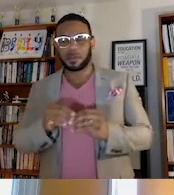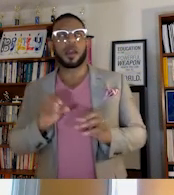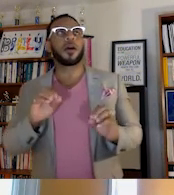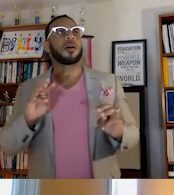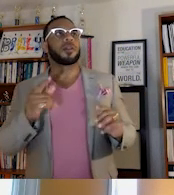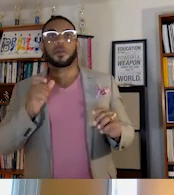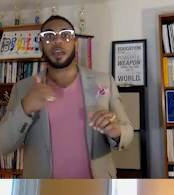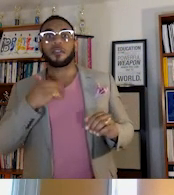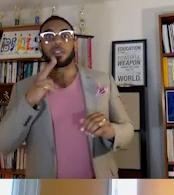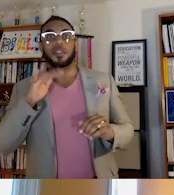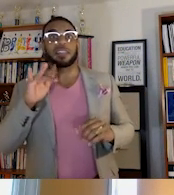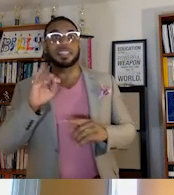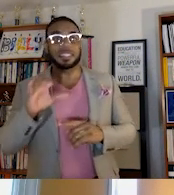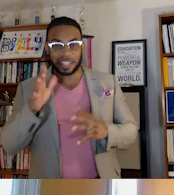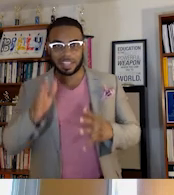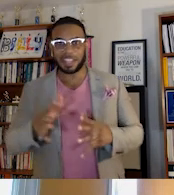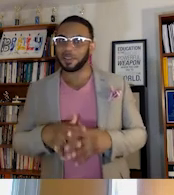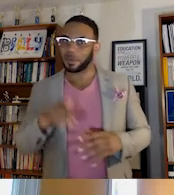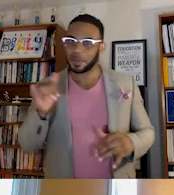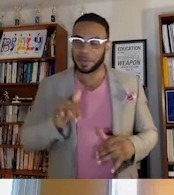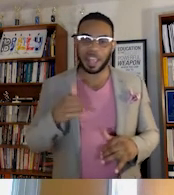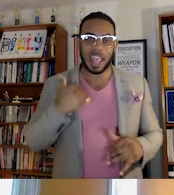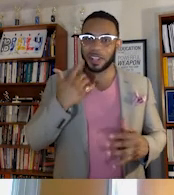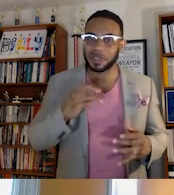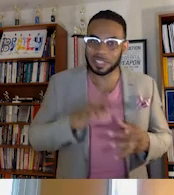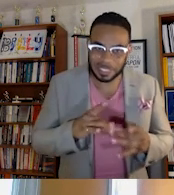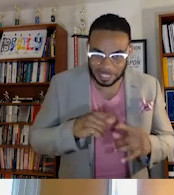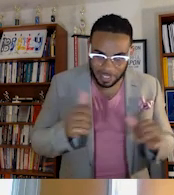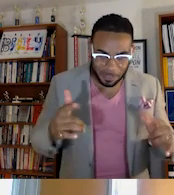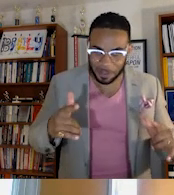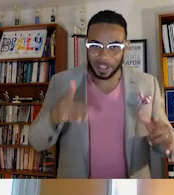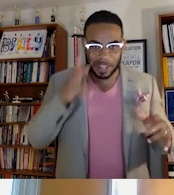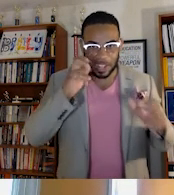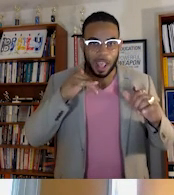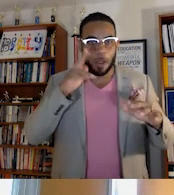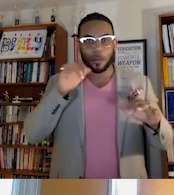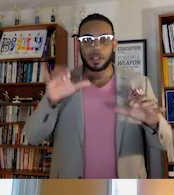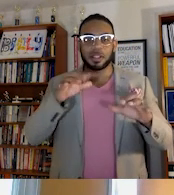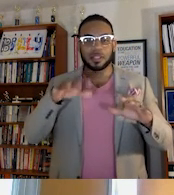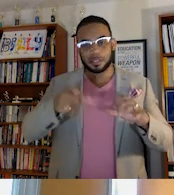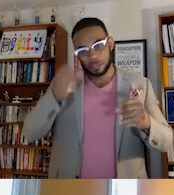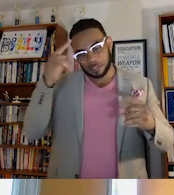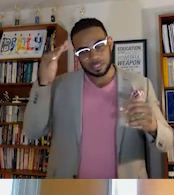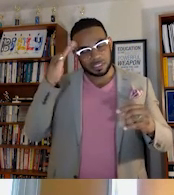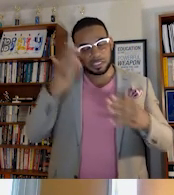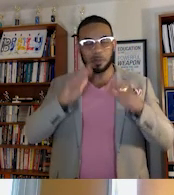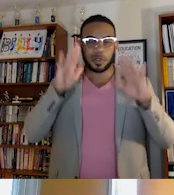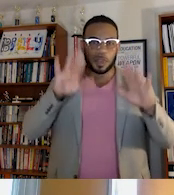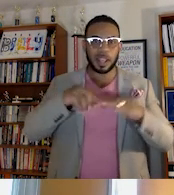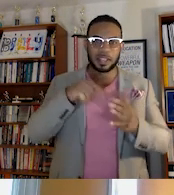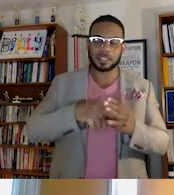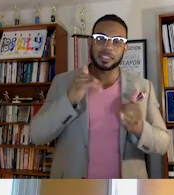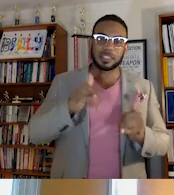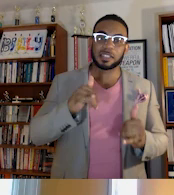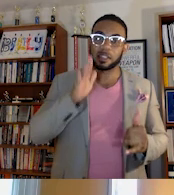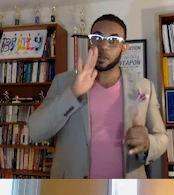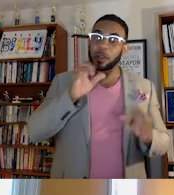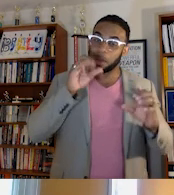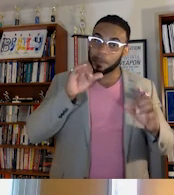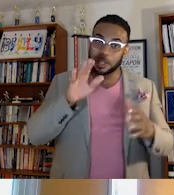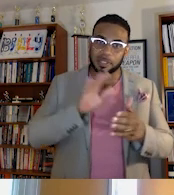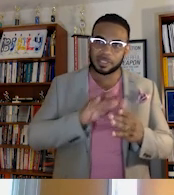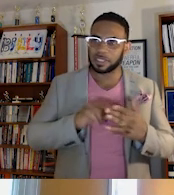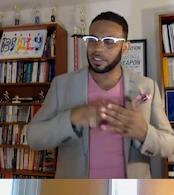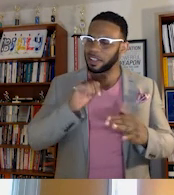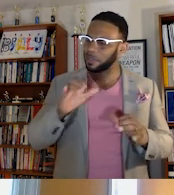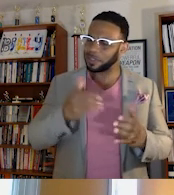my gosh, we have 35 seconds left. And I just want to say to everyone listening, I hope you got something out of this, something great out of this today. This has been an amazing discussion. We got